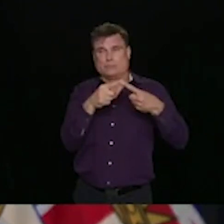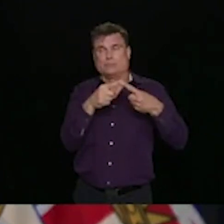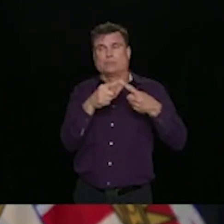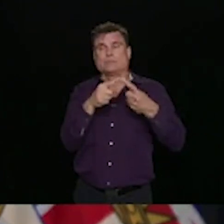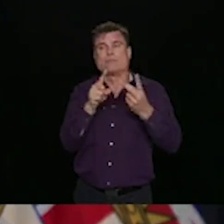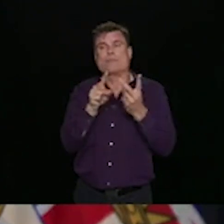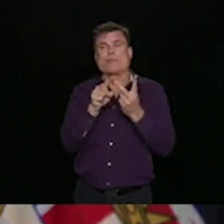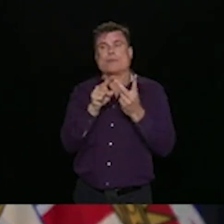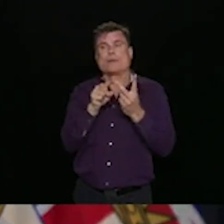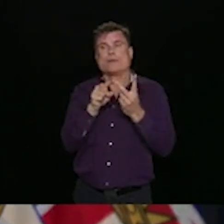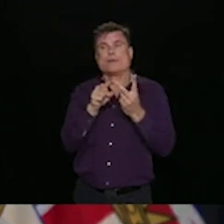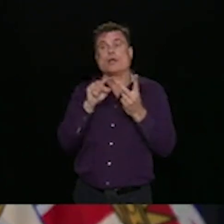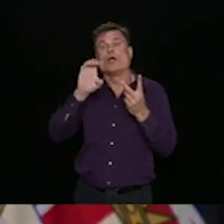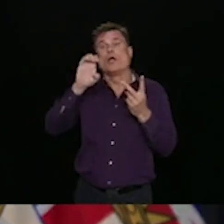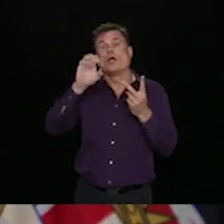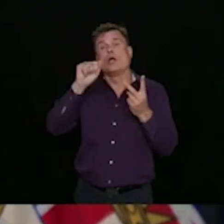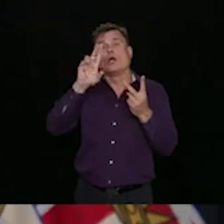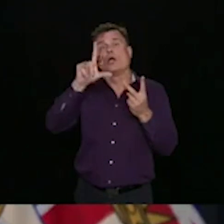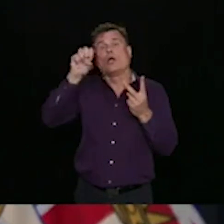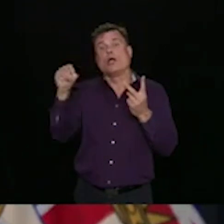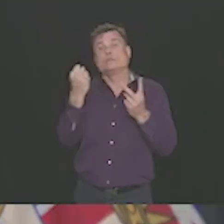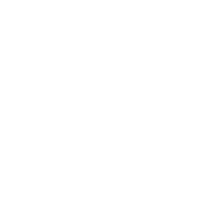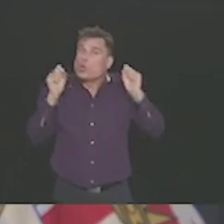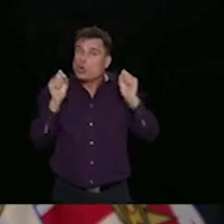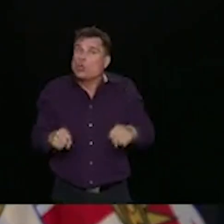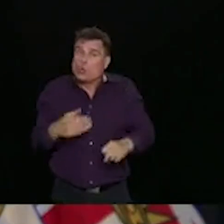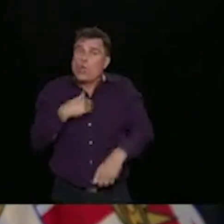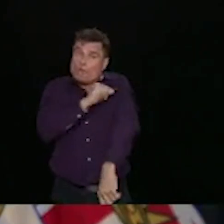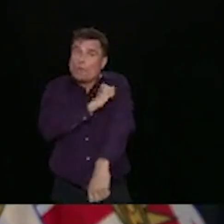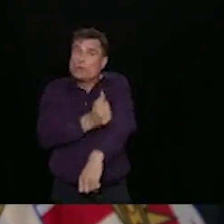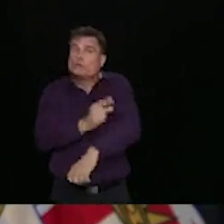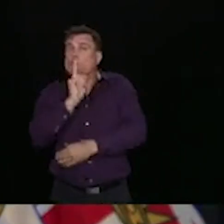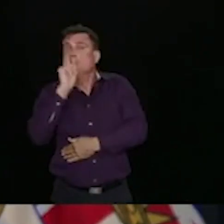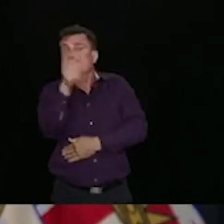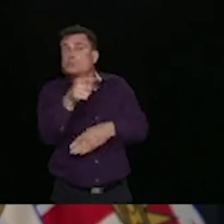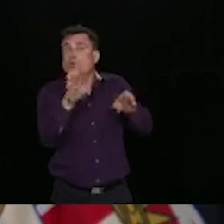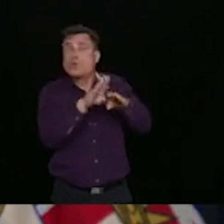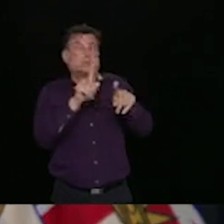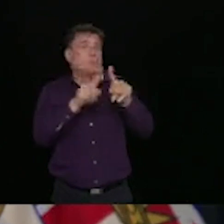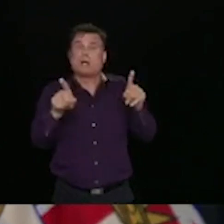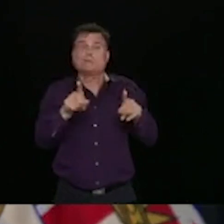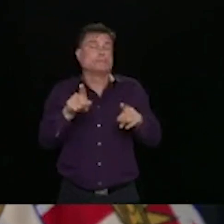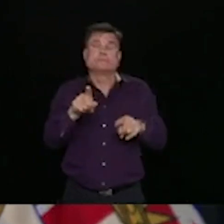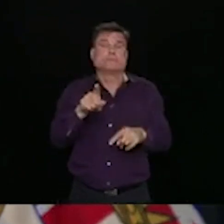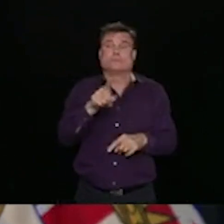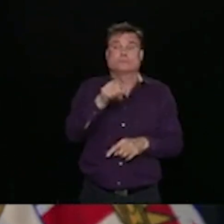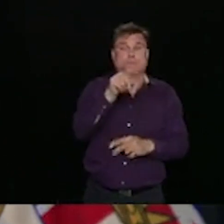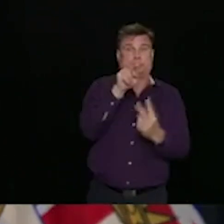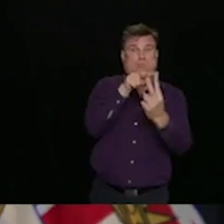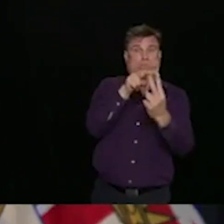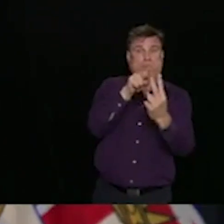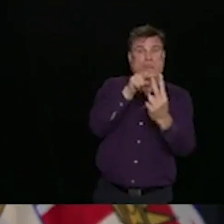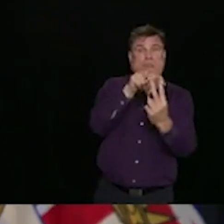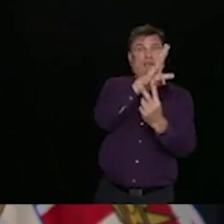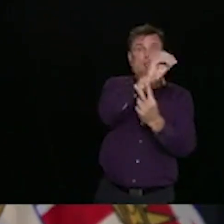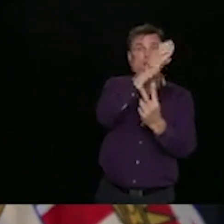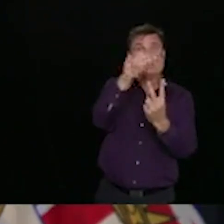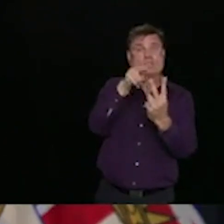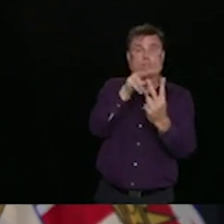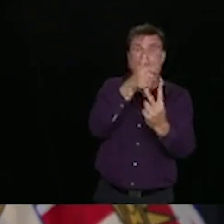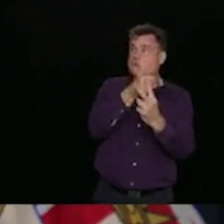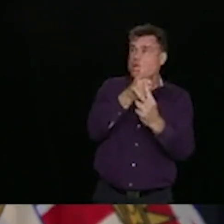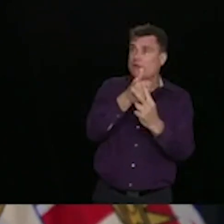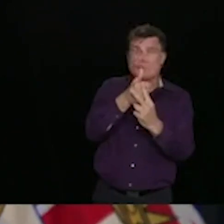effectively find people who may have been at risk. Some of these are come from the restaurants themselves or the